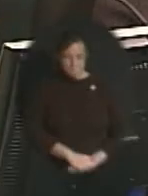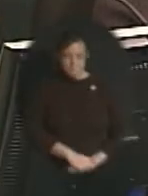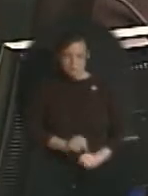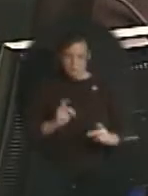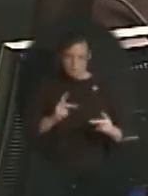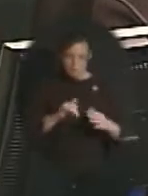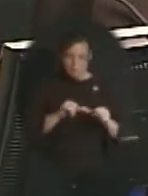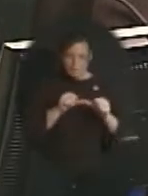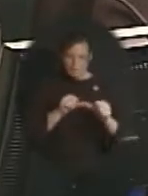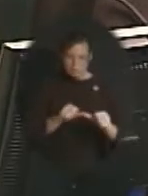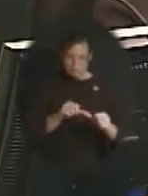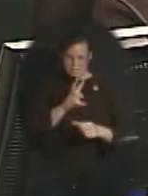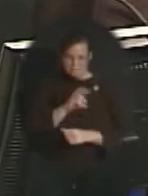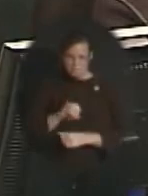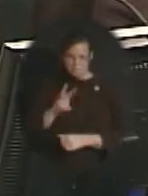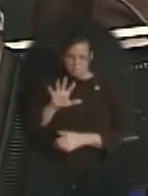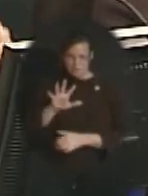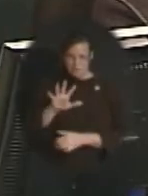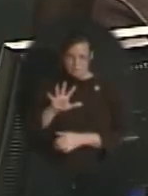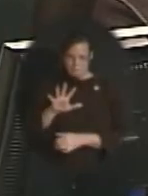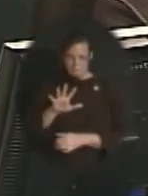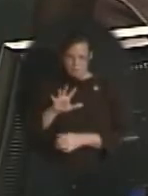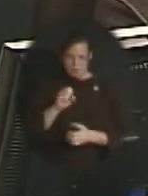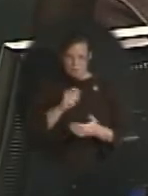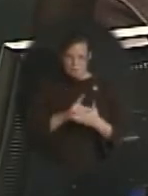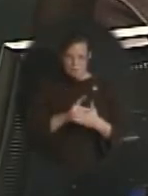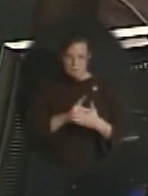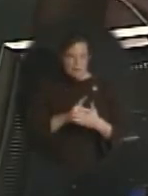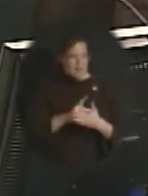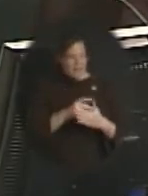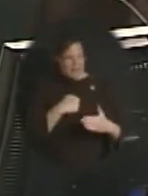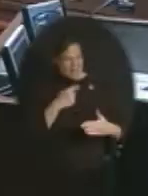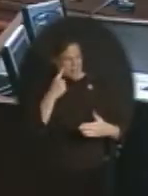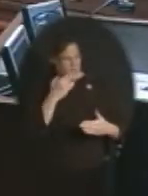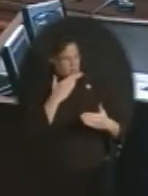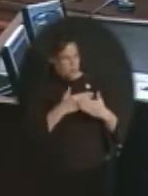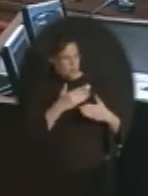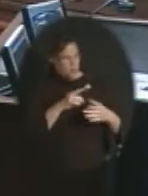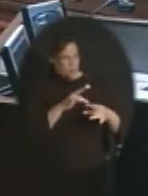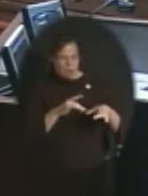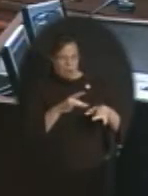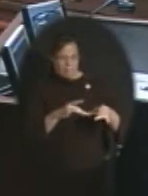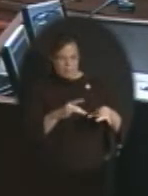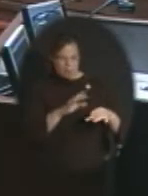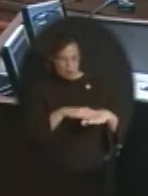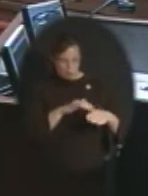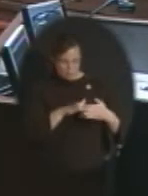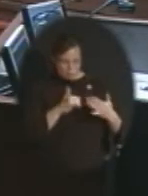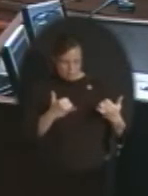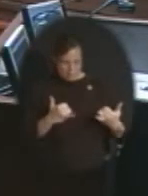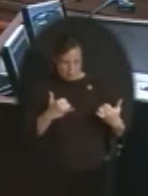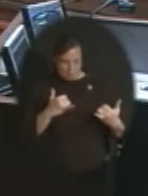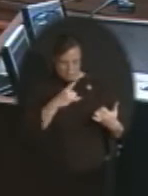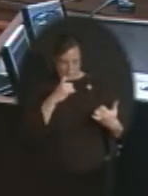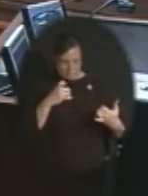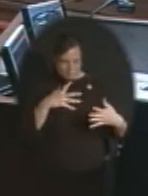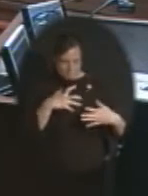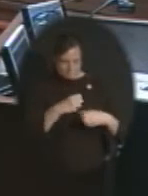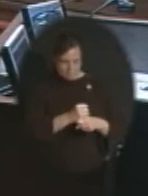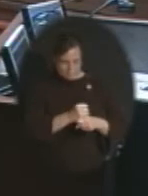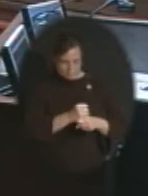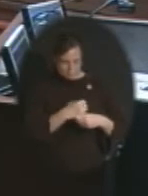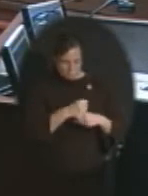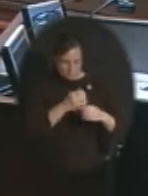Okay, that carries. 6.05, approval of... Madam President, I think it'd be good to just comment on this right now, because basically we